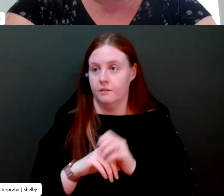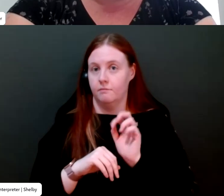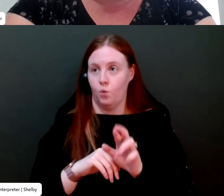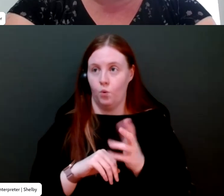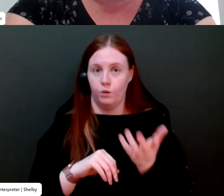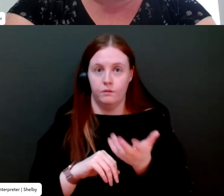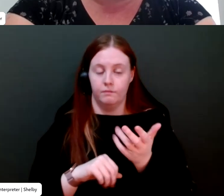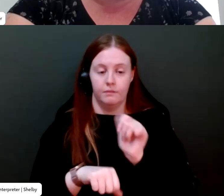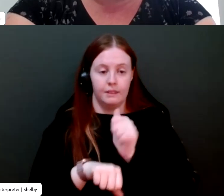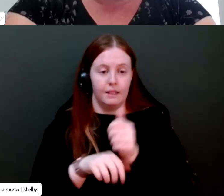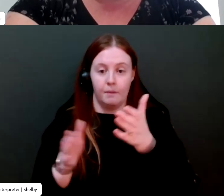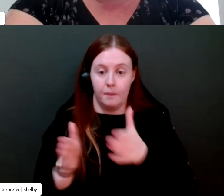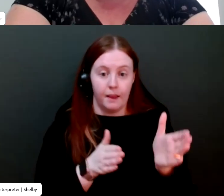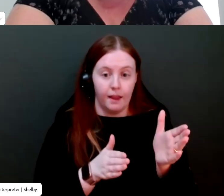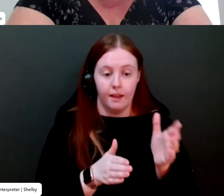to help both the